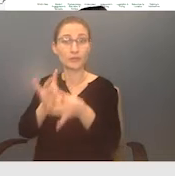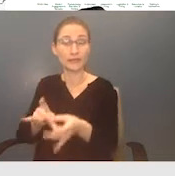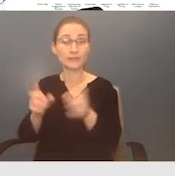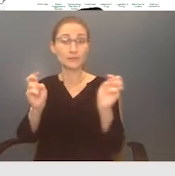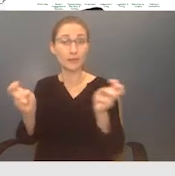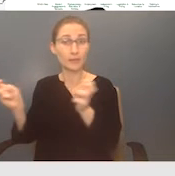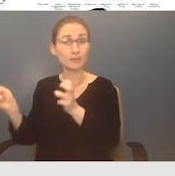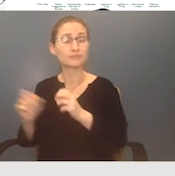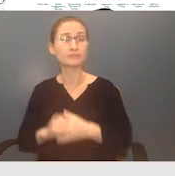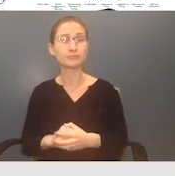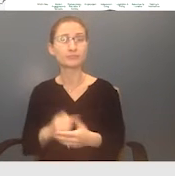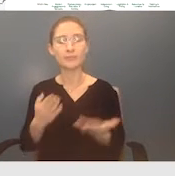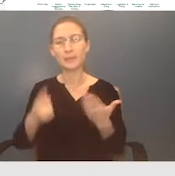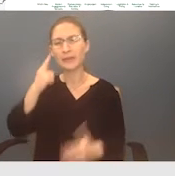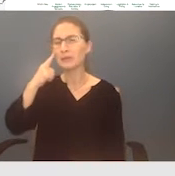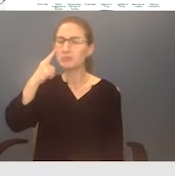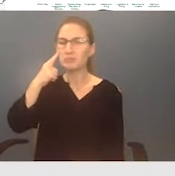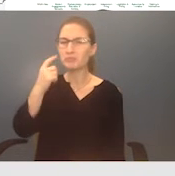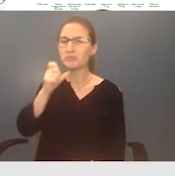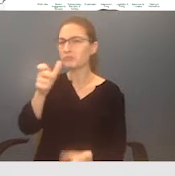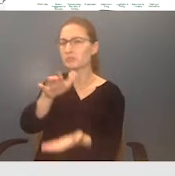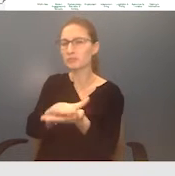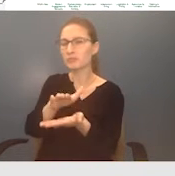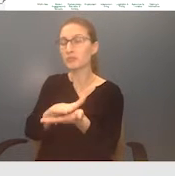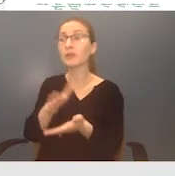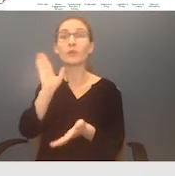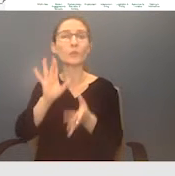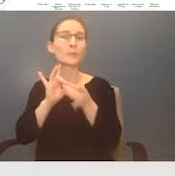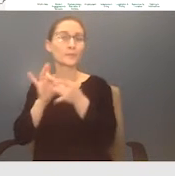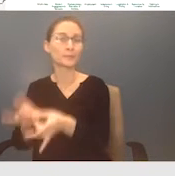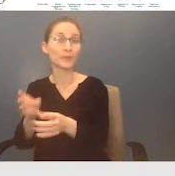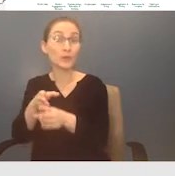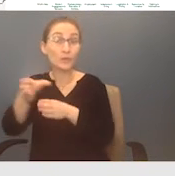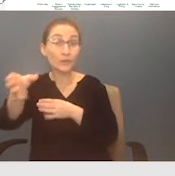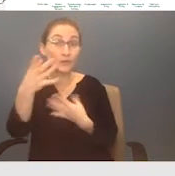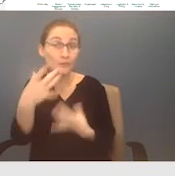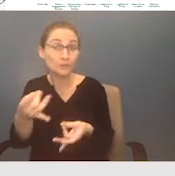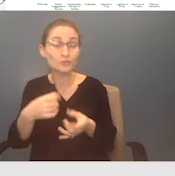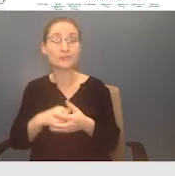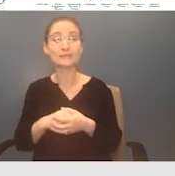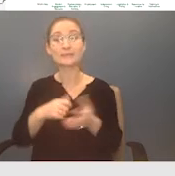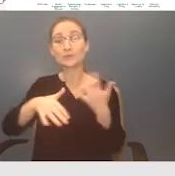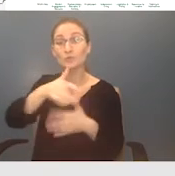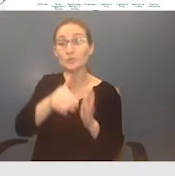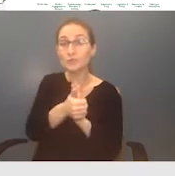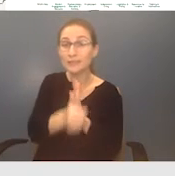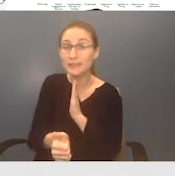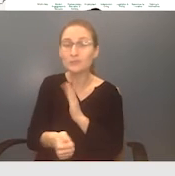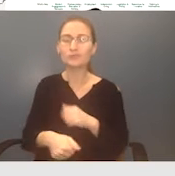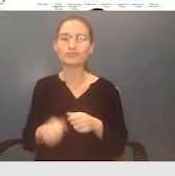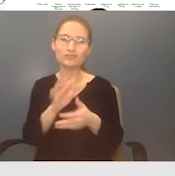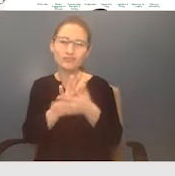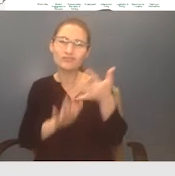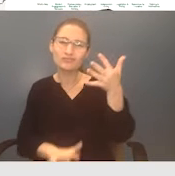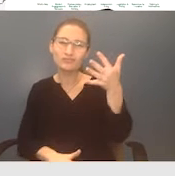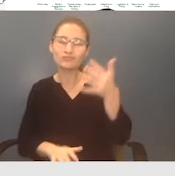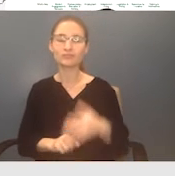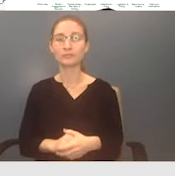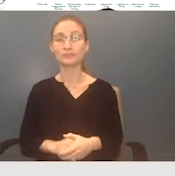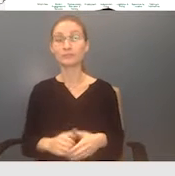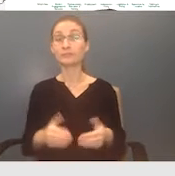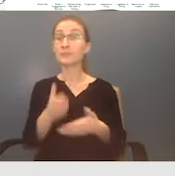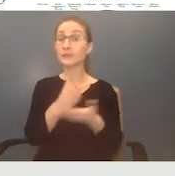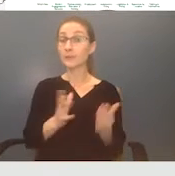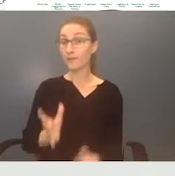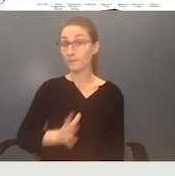that you wouldn't really think of as academic. They're more like career interest, inventory, social skills, things like that. And so there